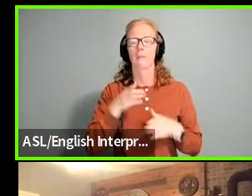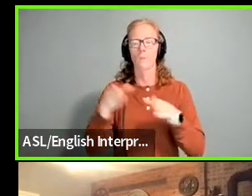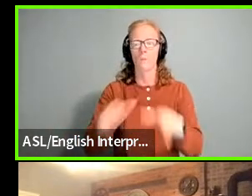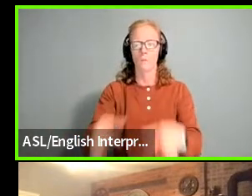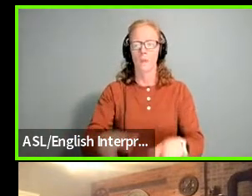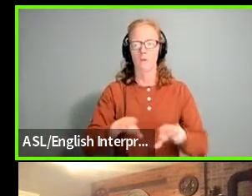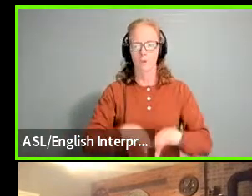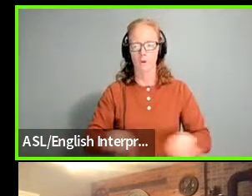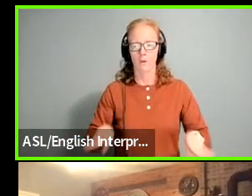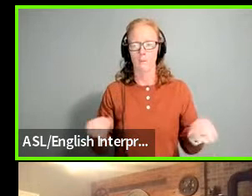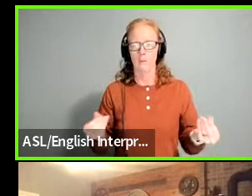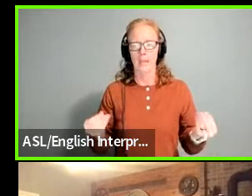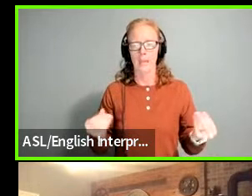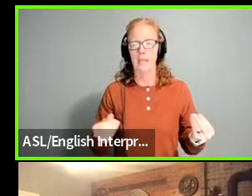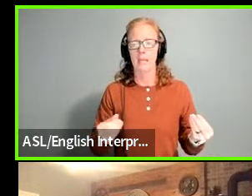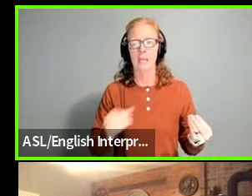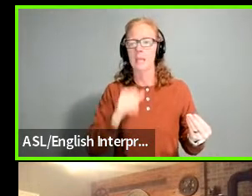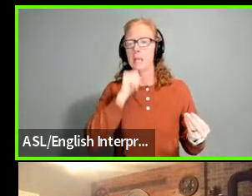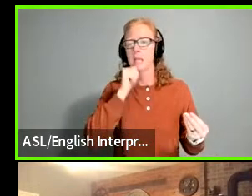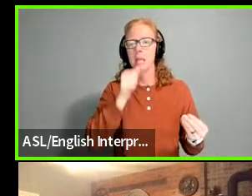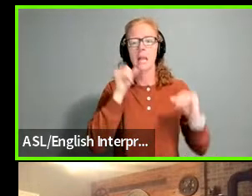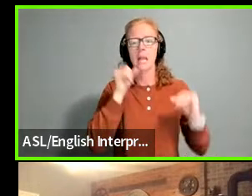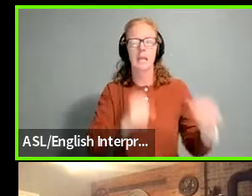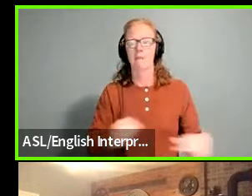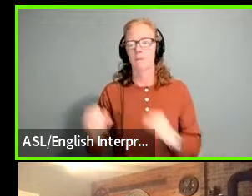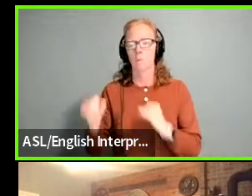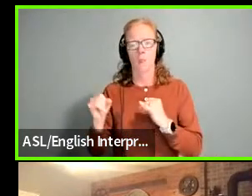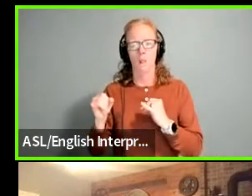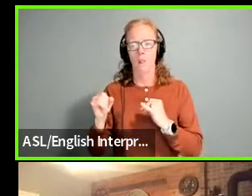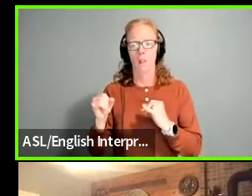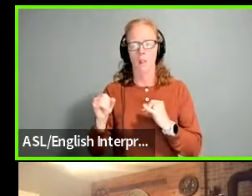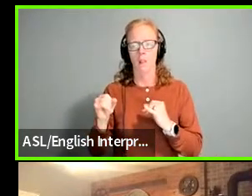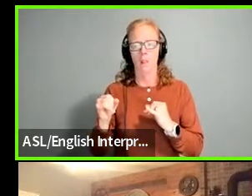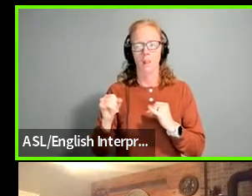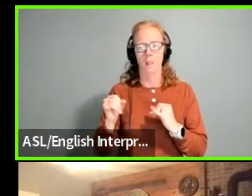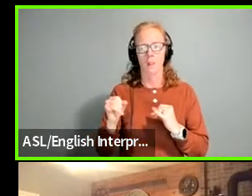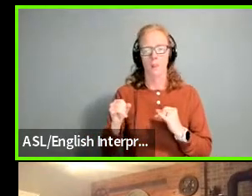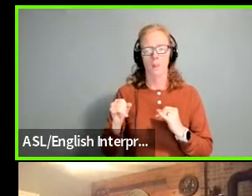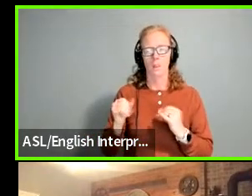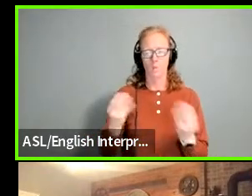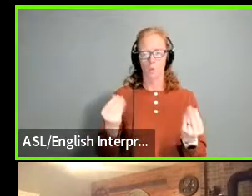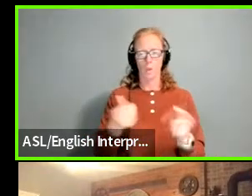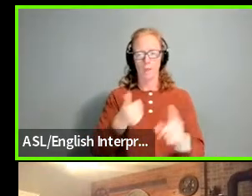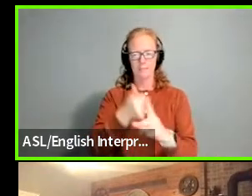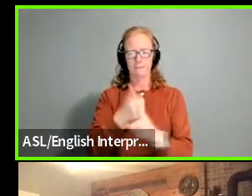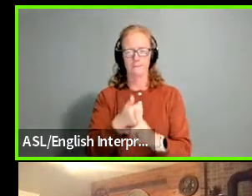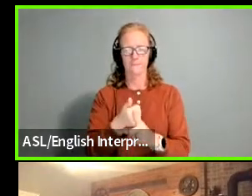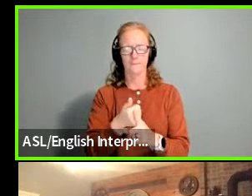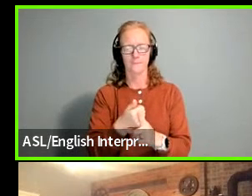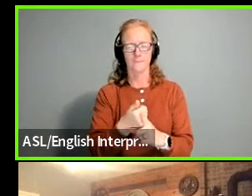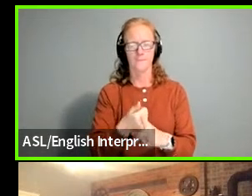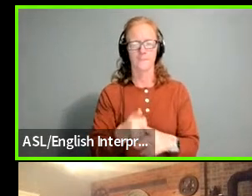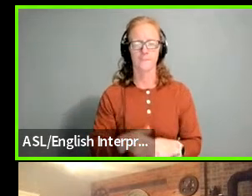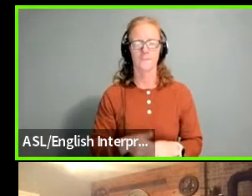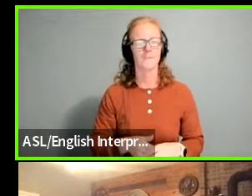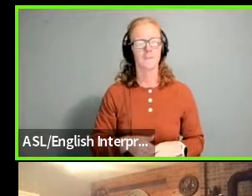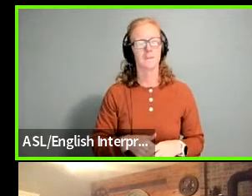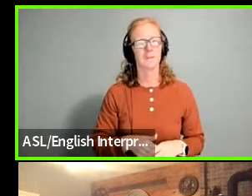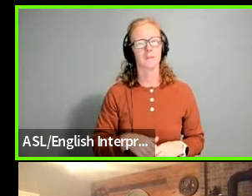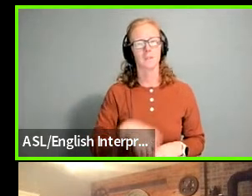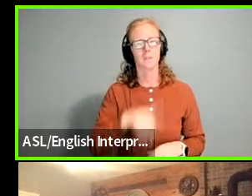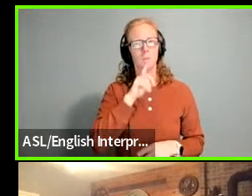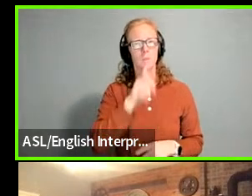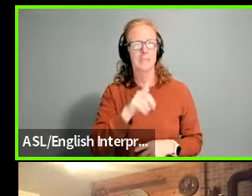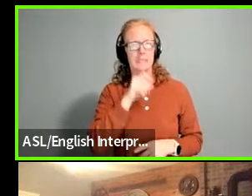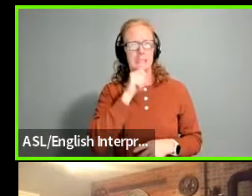the soil. It's not surveying of individuals. And so there isn't really